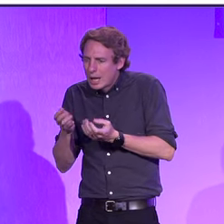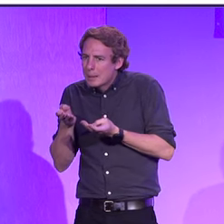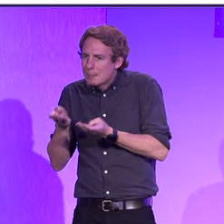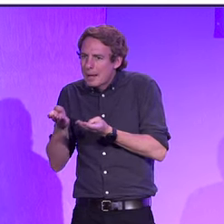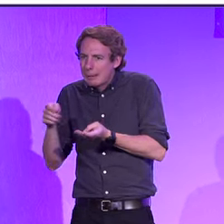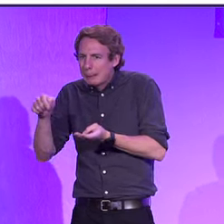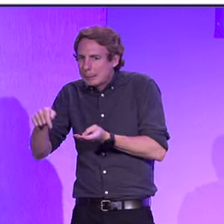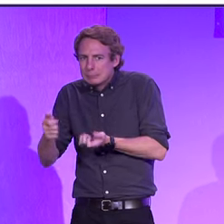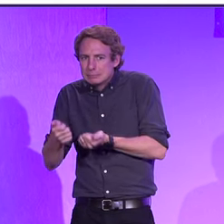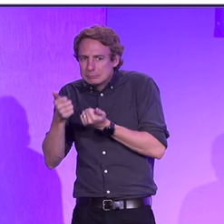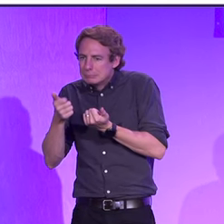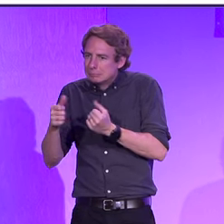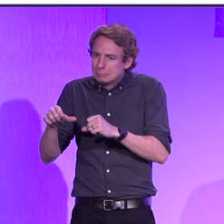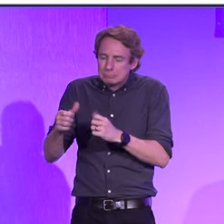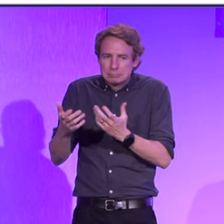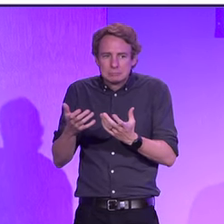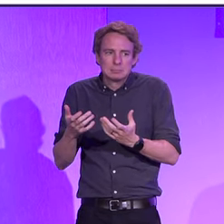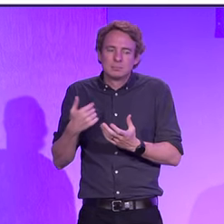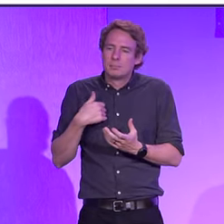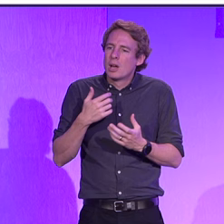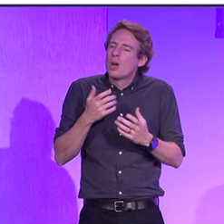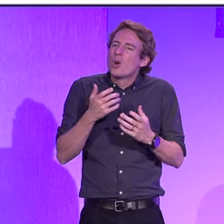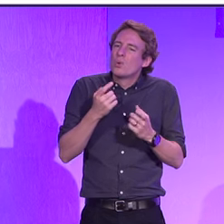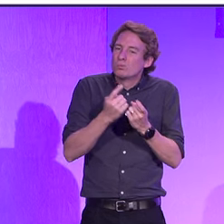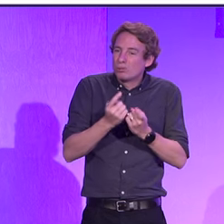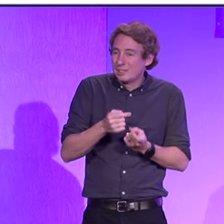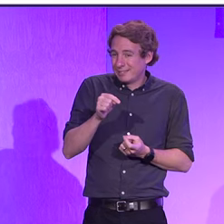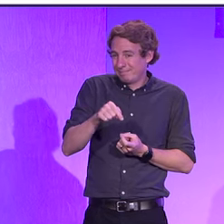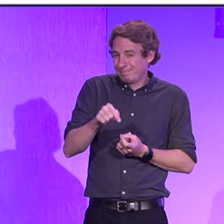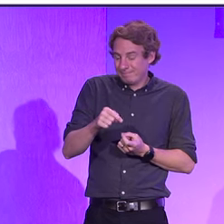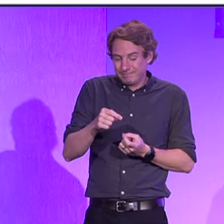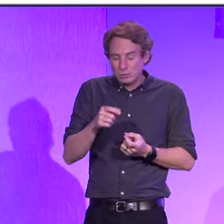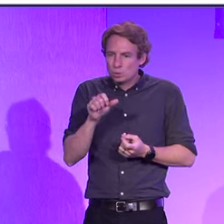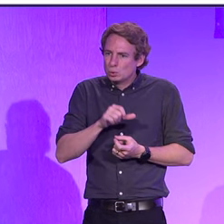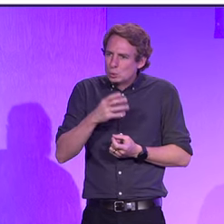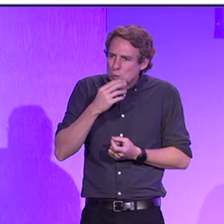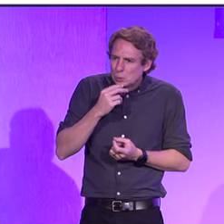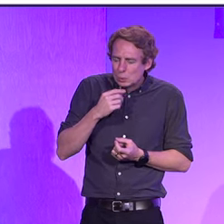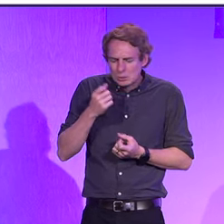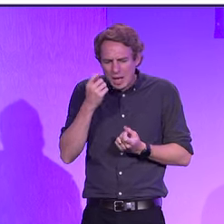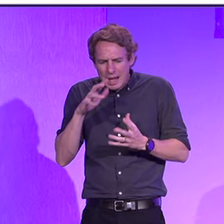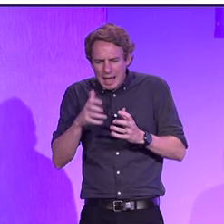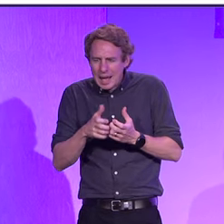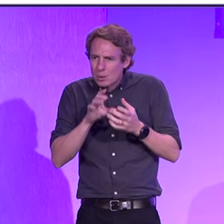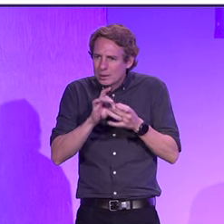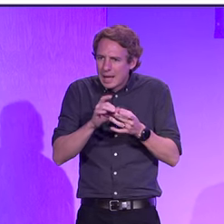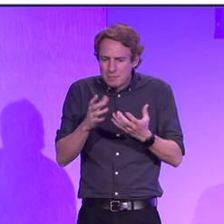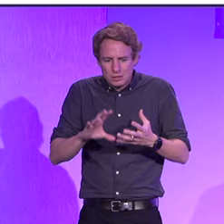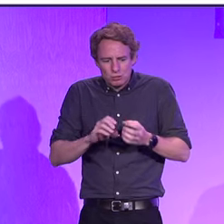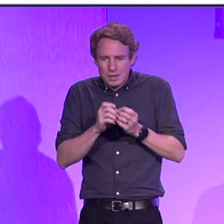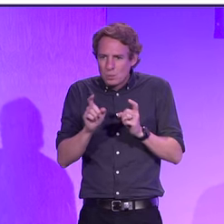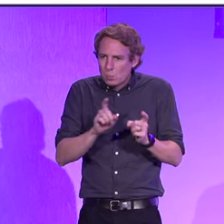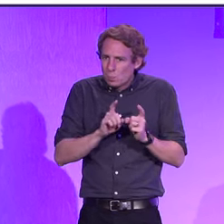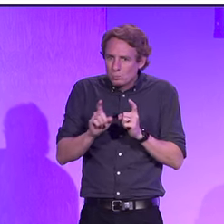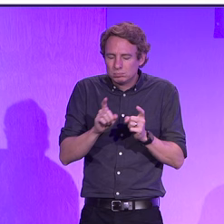we're that I'm trying. So, ideally we're spending time with the products and understanding how people engage with what we created and reflecting